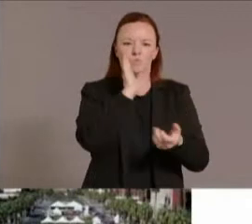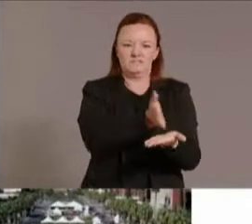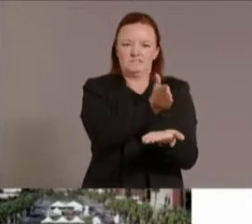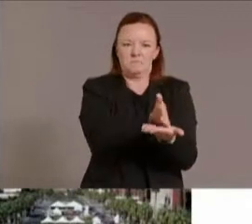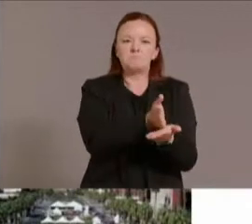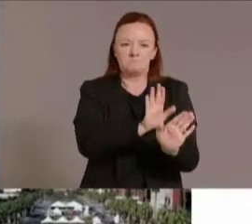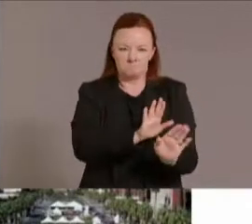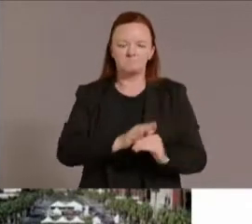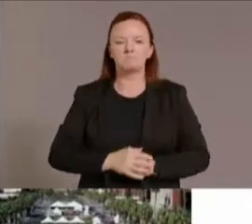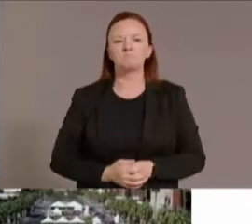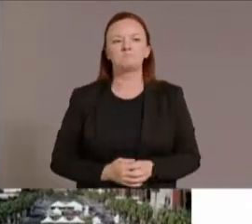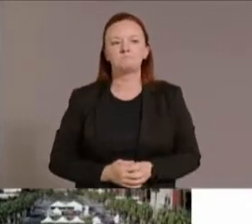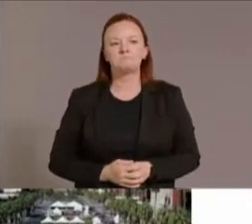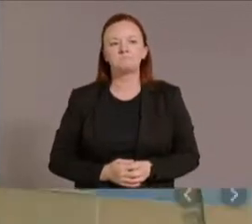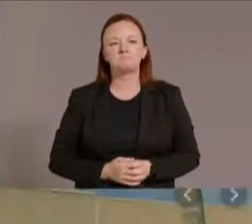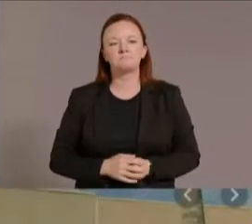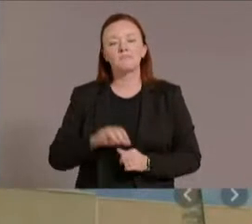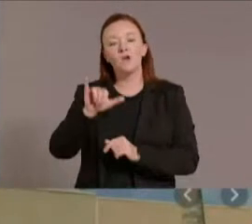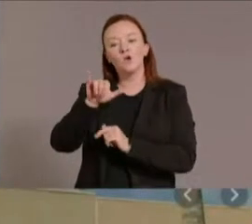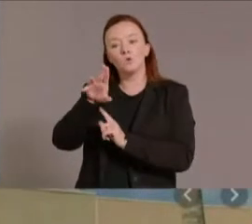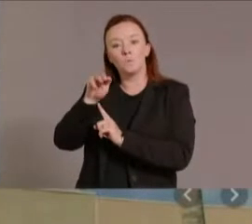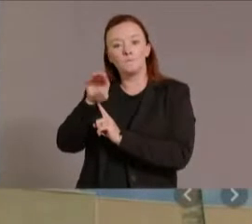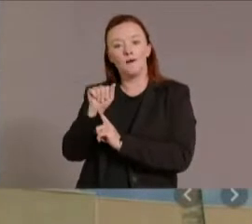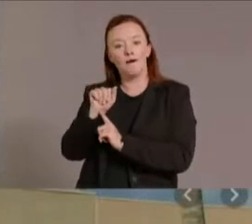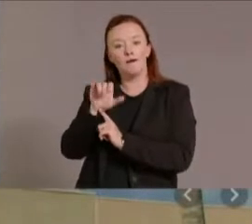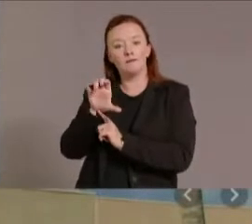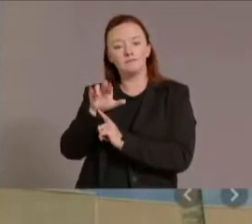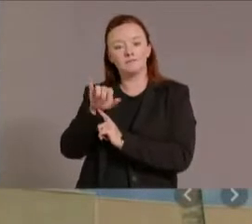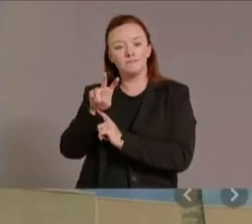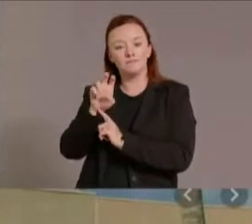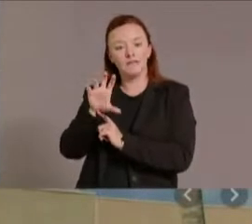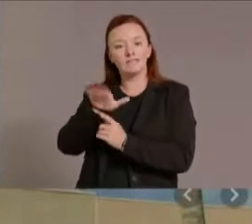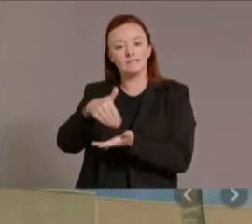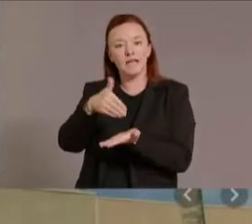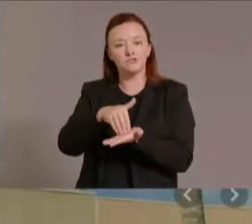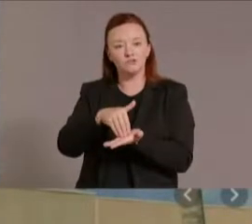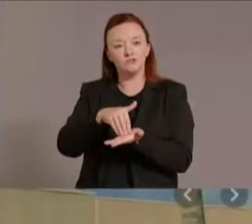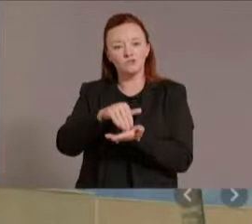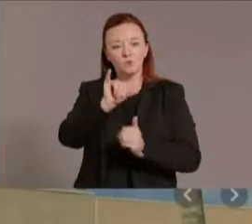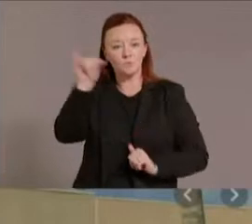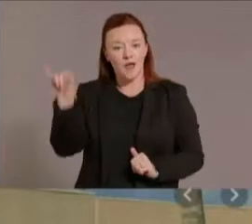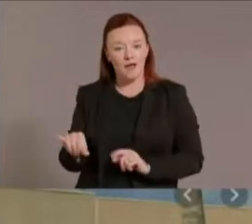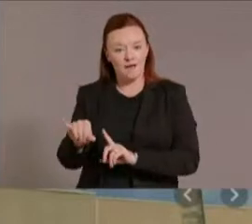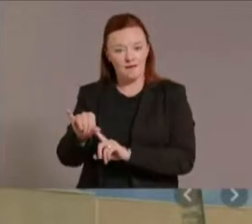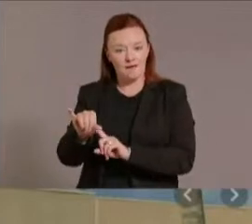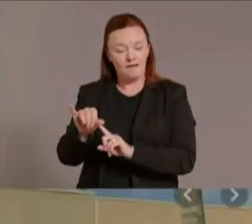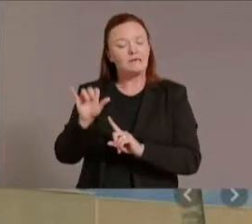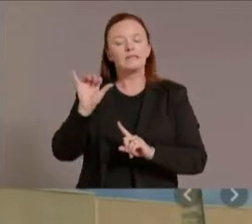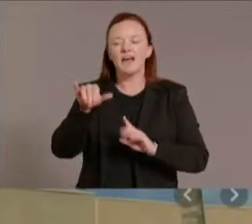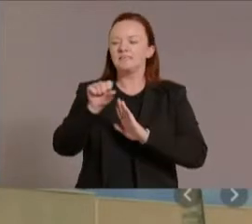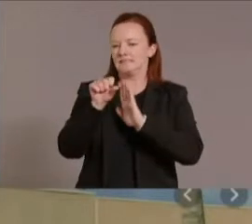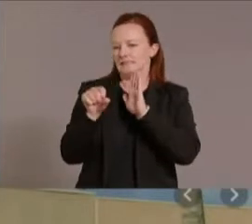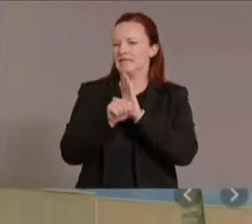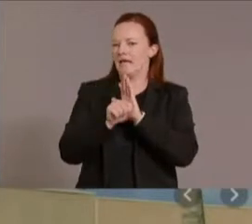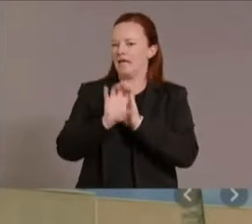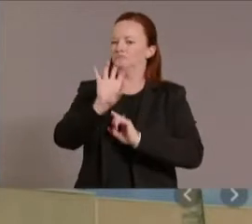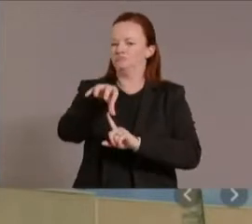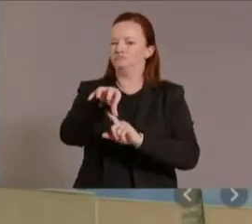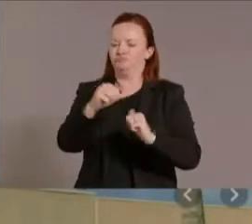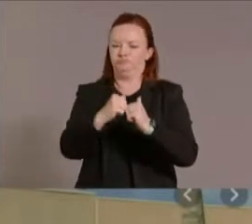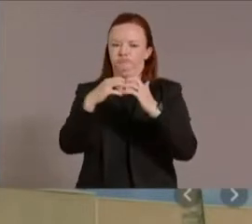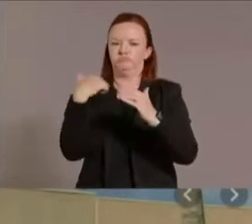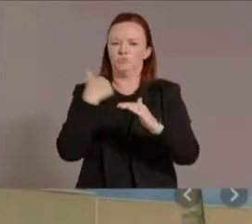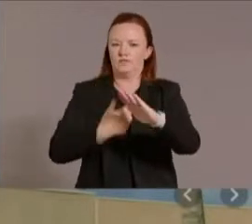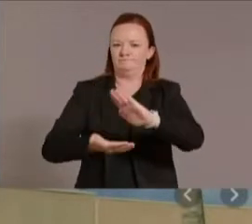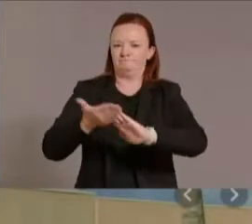available. The Yuma Civic Center is a state-supported site that is operating at the Yuma Civic